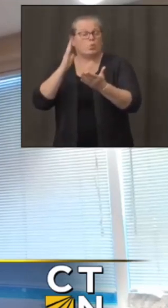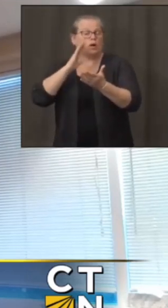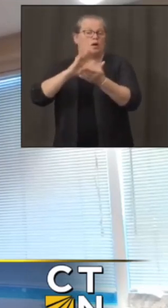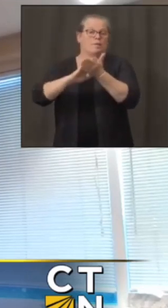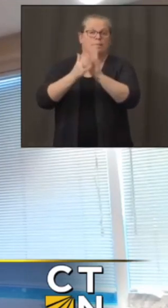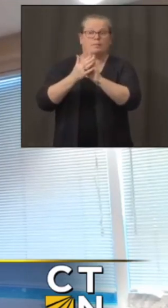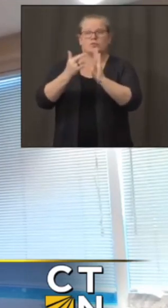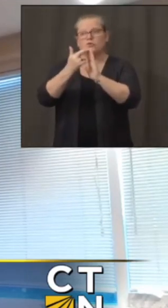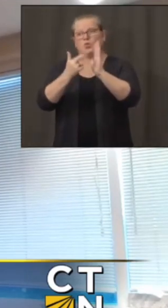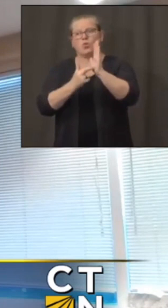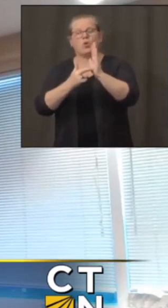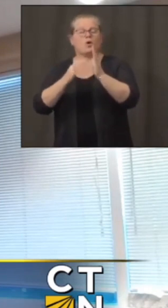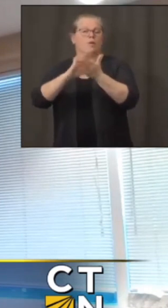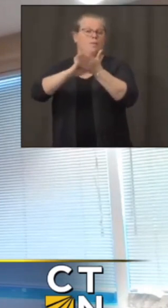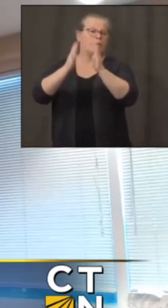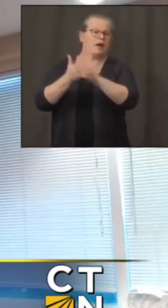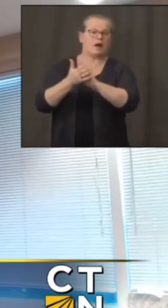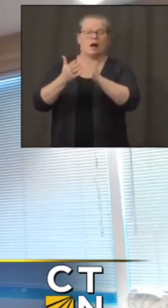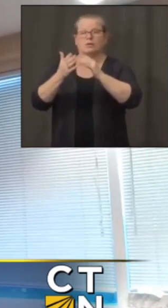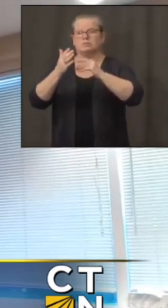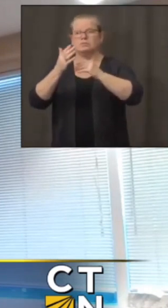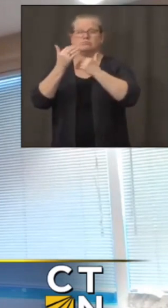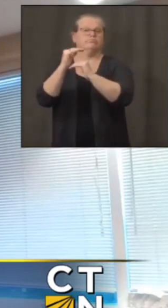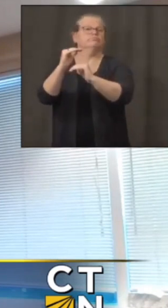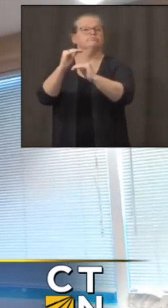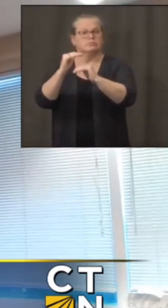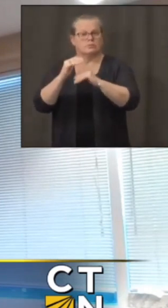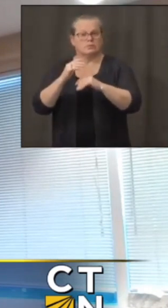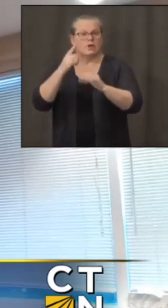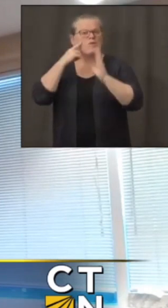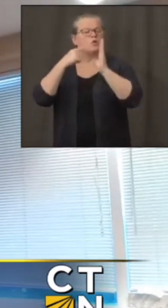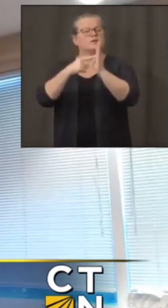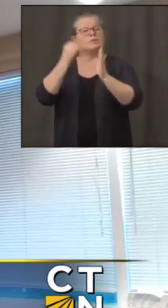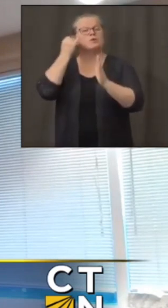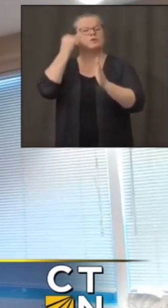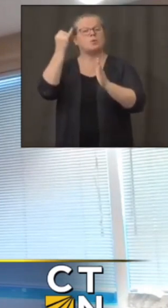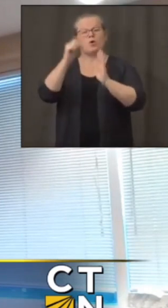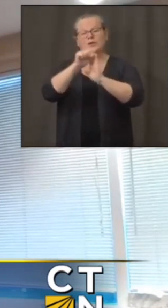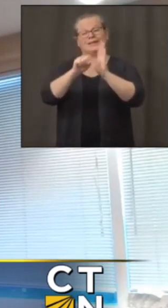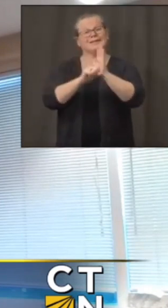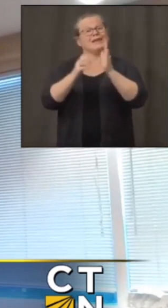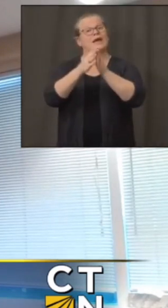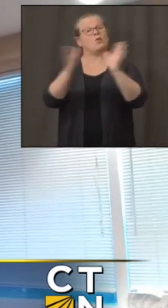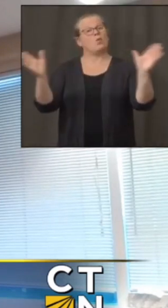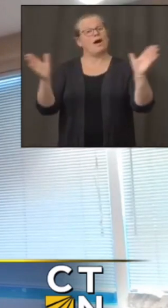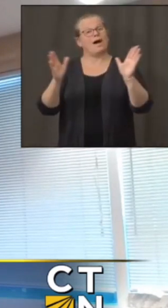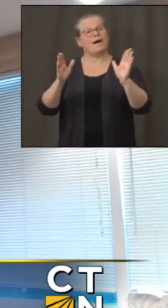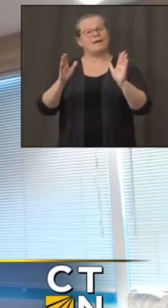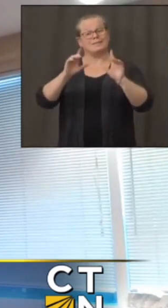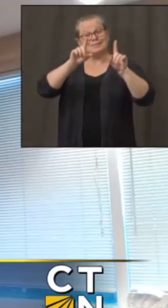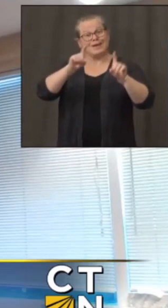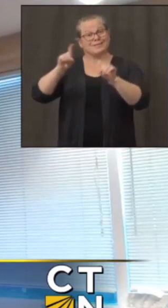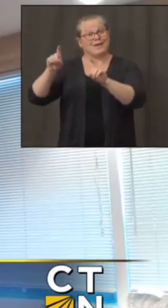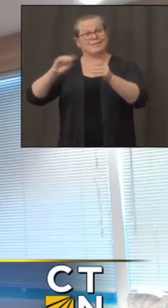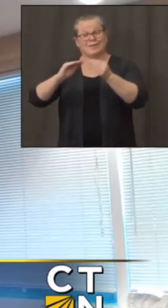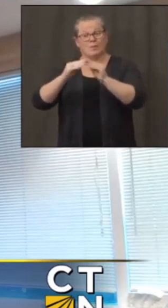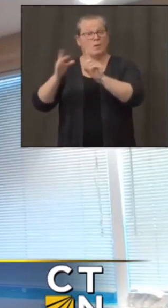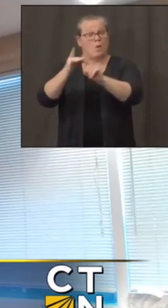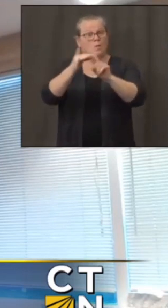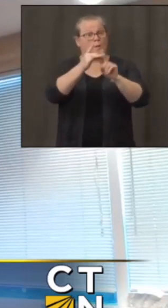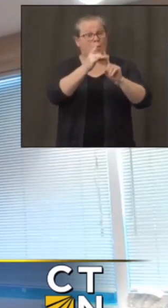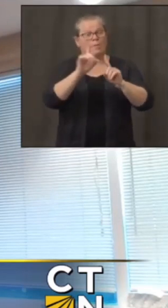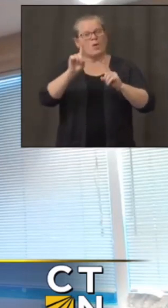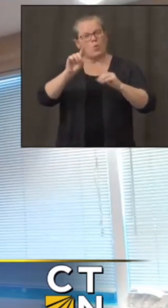goes over 1% or some other mark, or if a particular number of nursing homes have breaches. Have you set